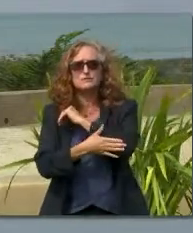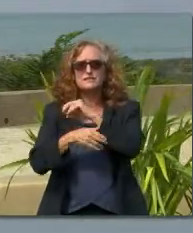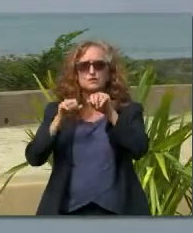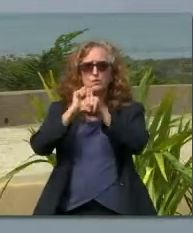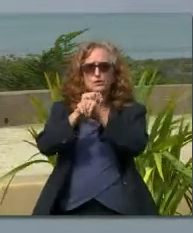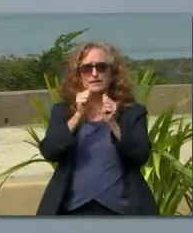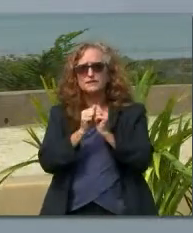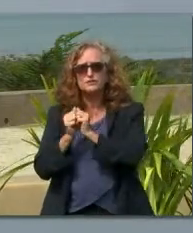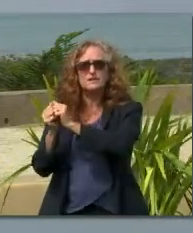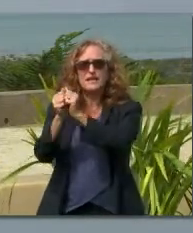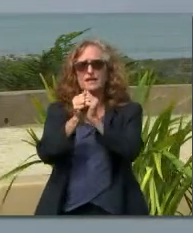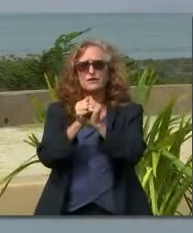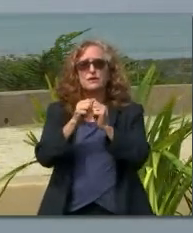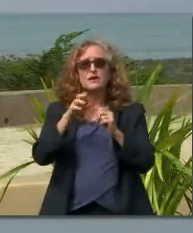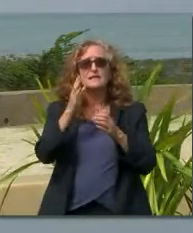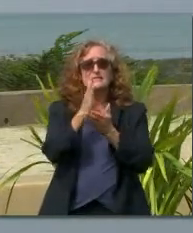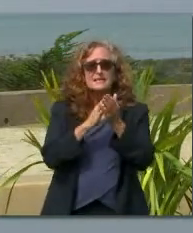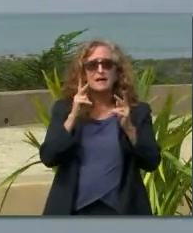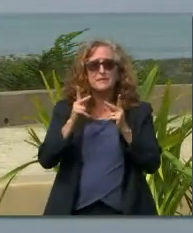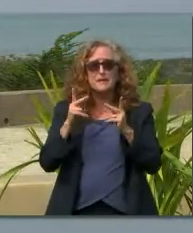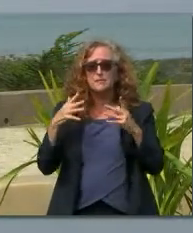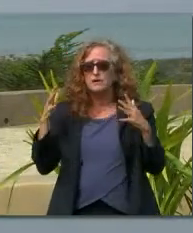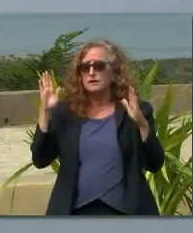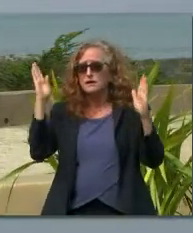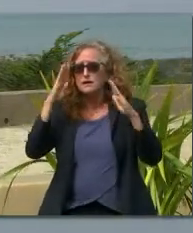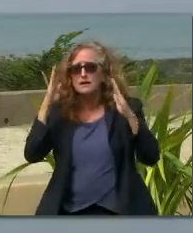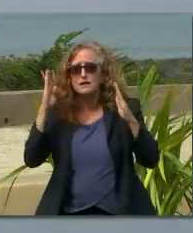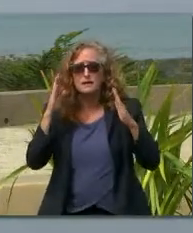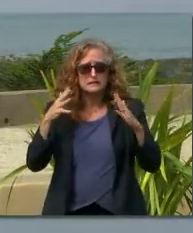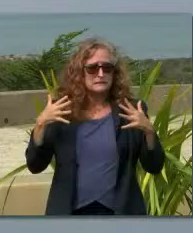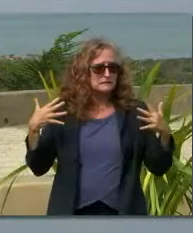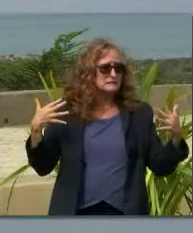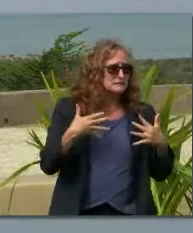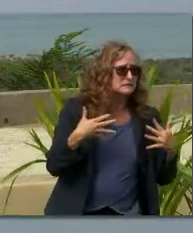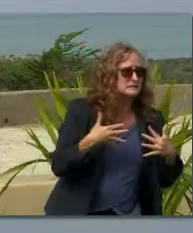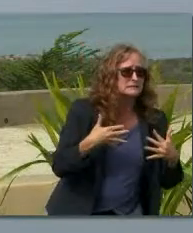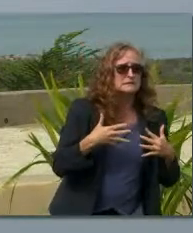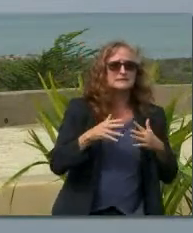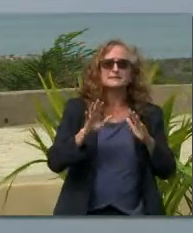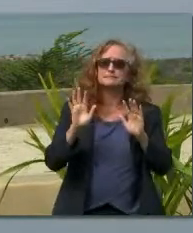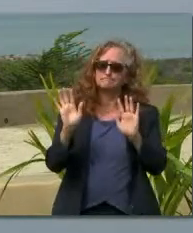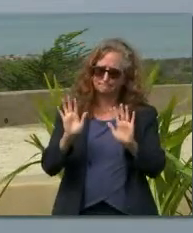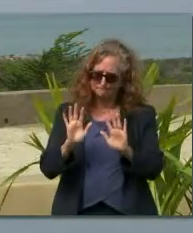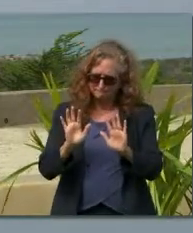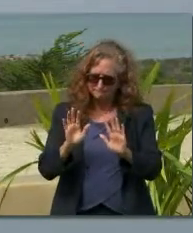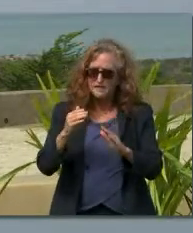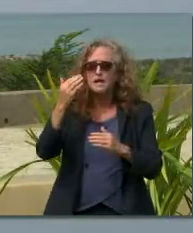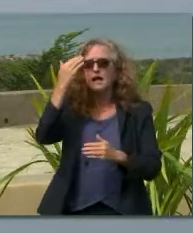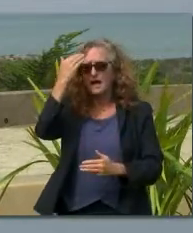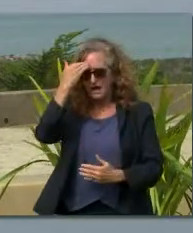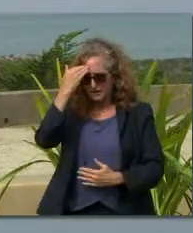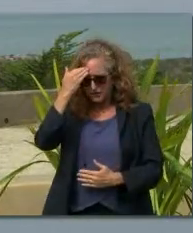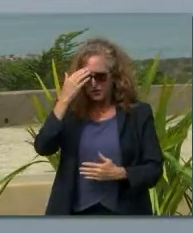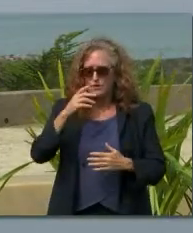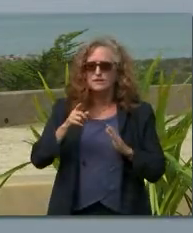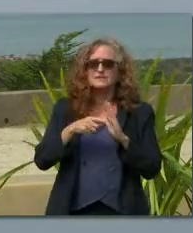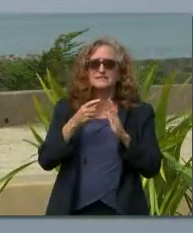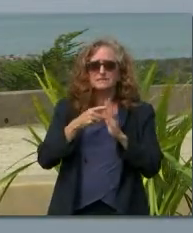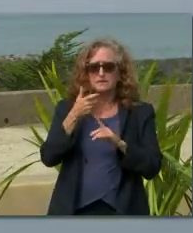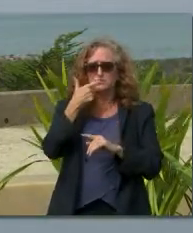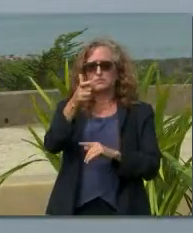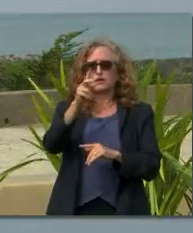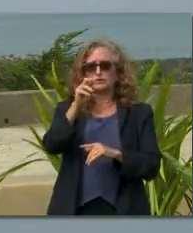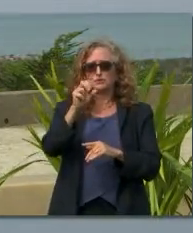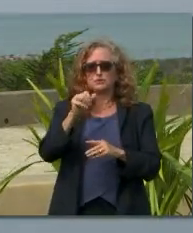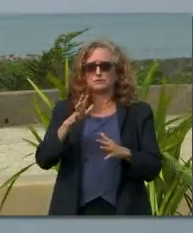this, don't fret. Don't be too anxious. You know, I know we all turn on the nightly